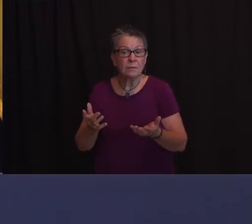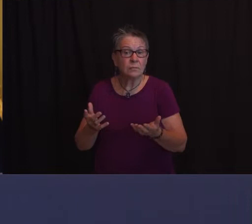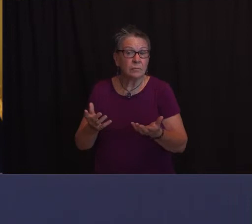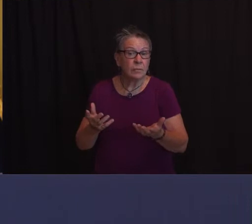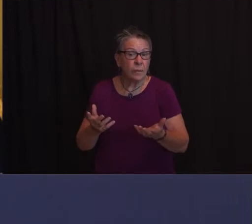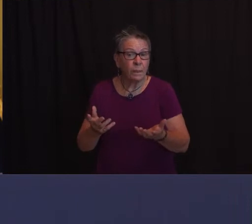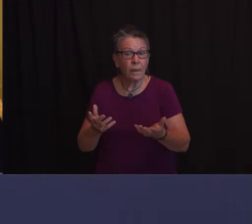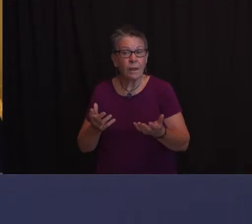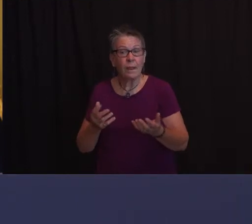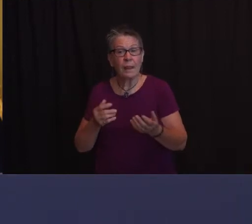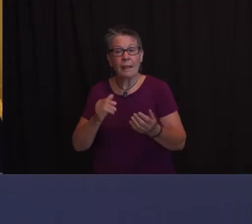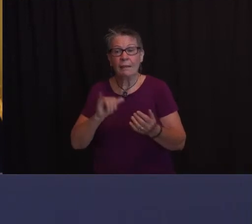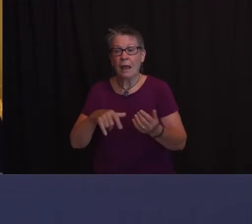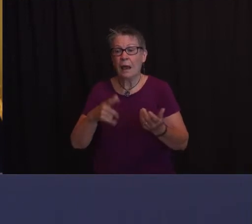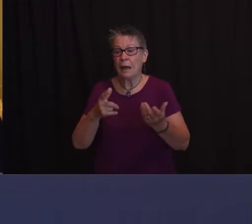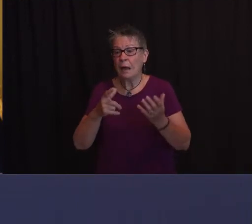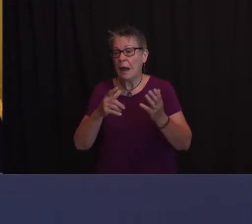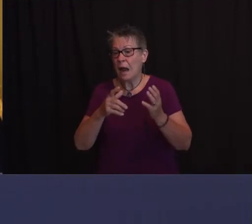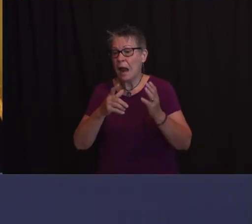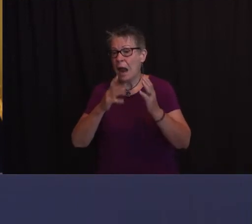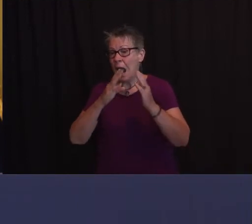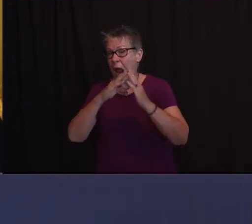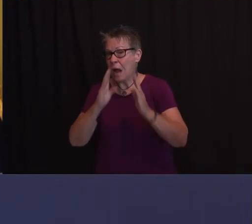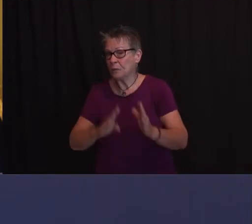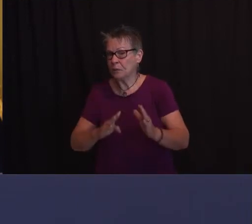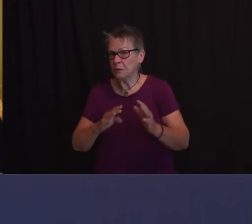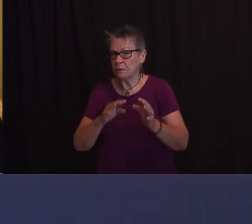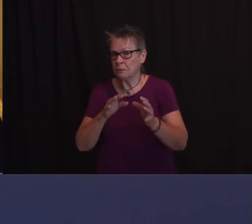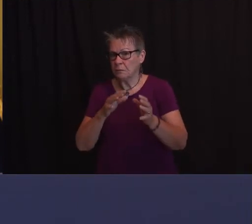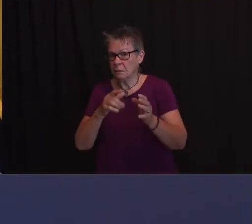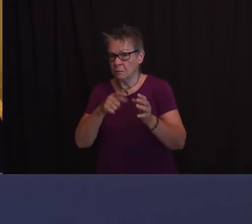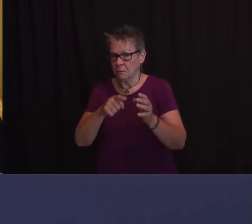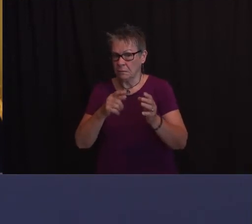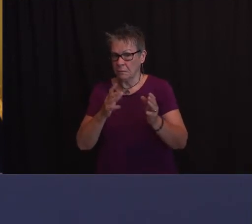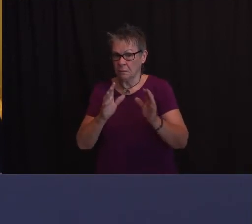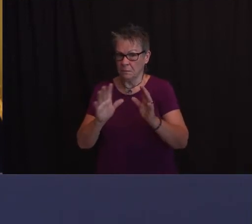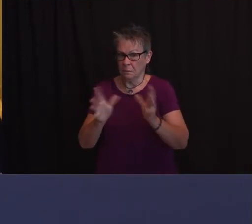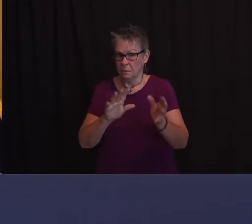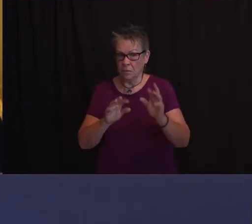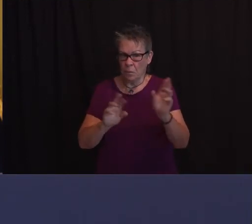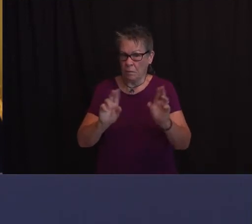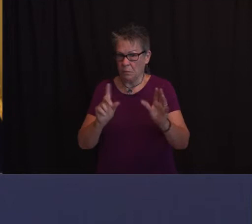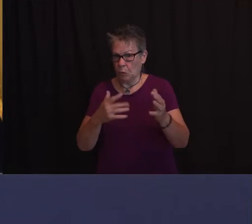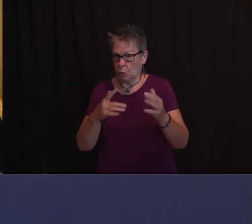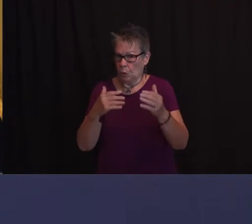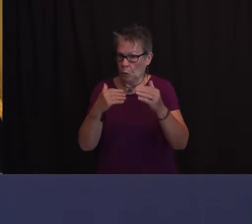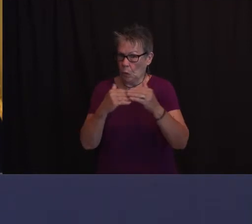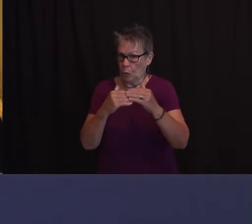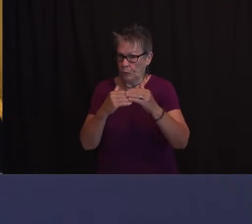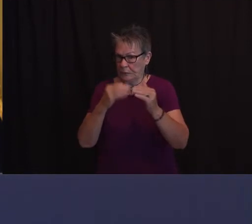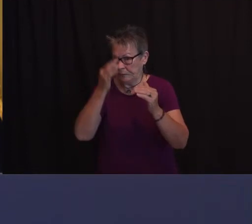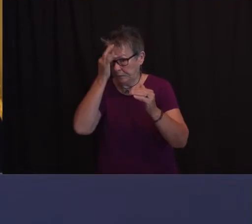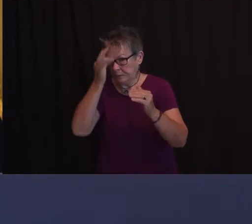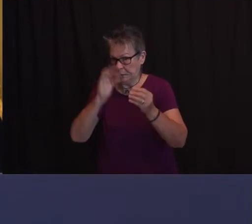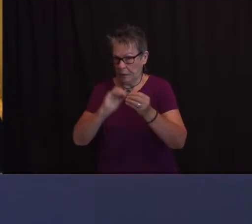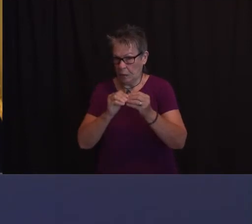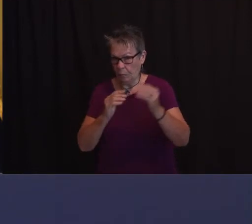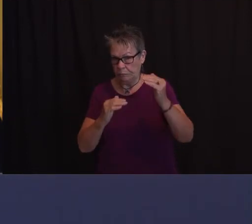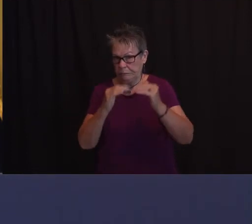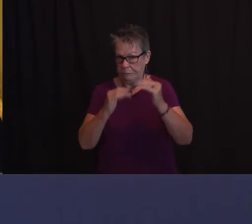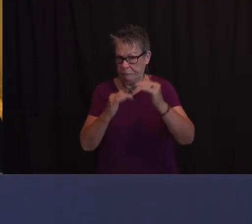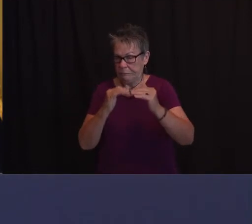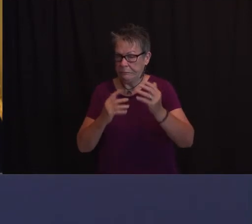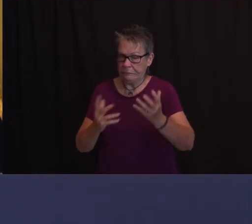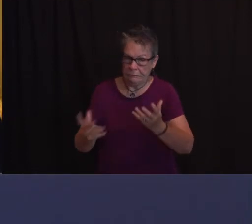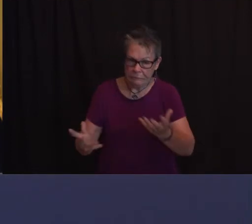as the House is today, and you look at the recent, when I say recent, over past